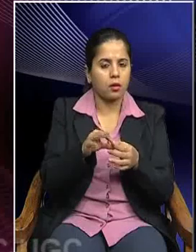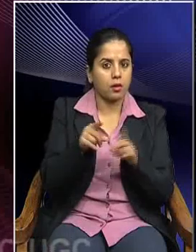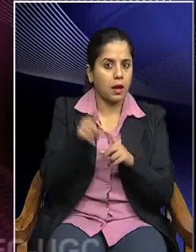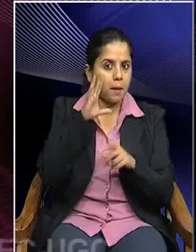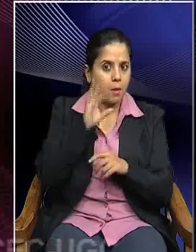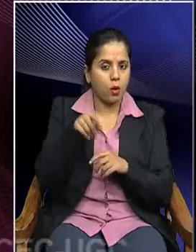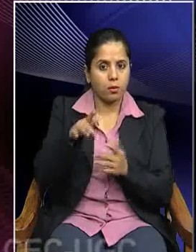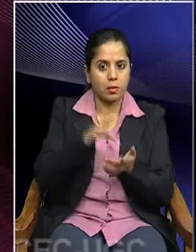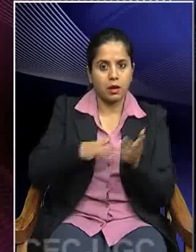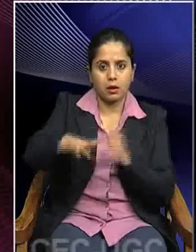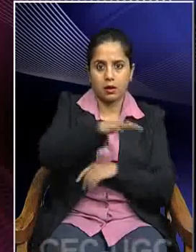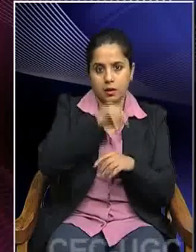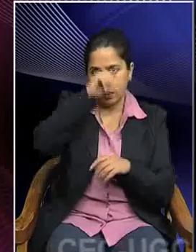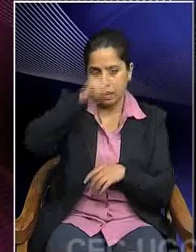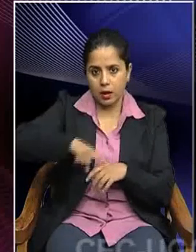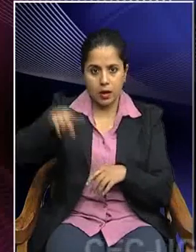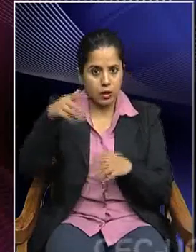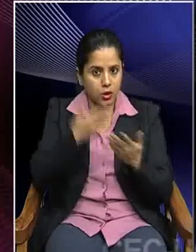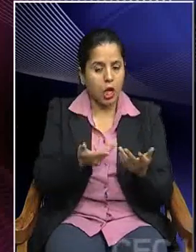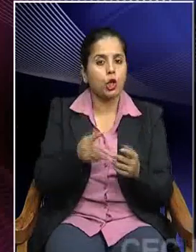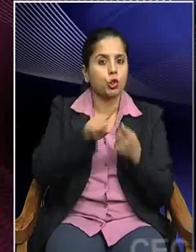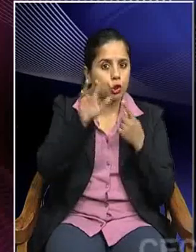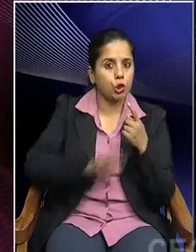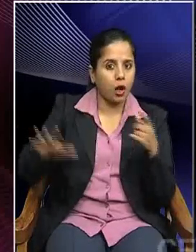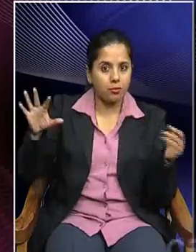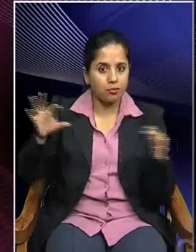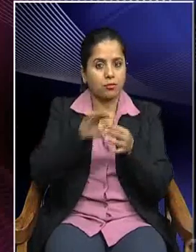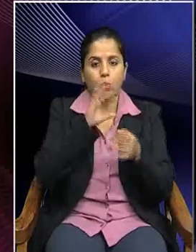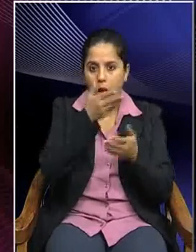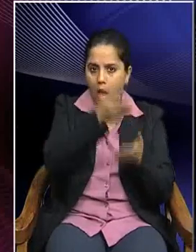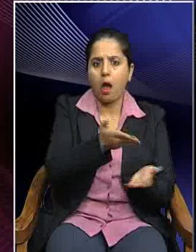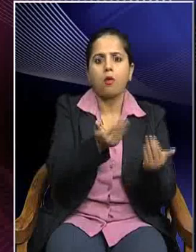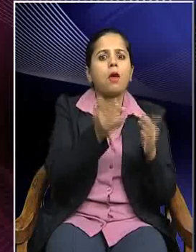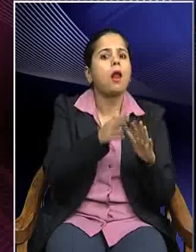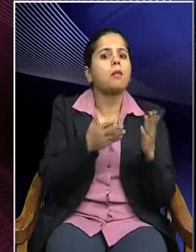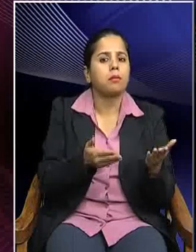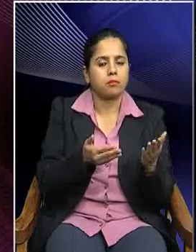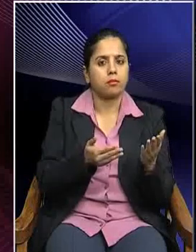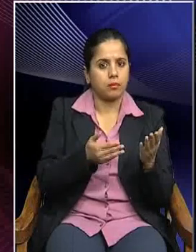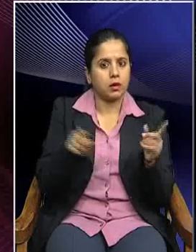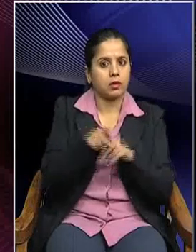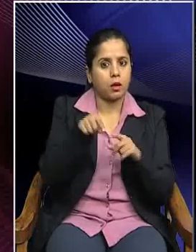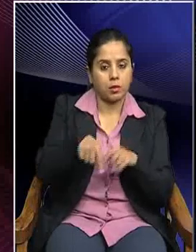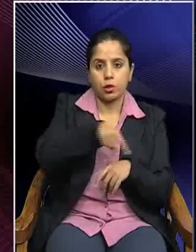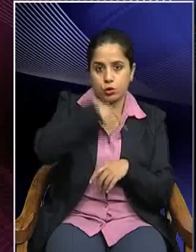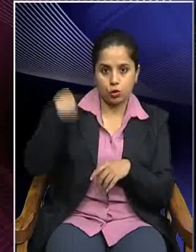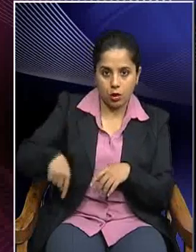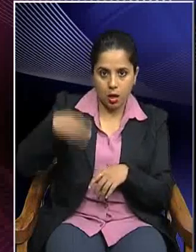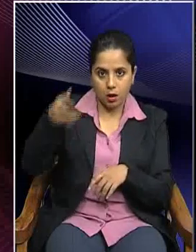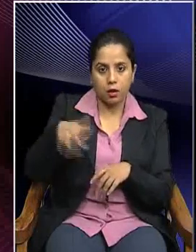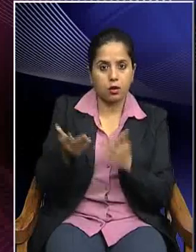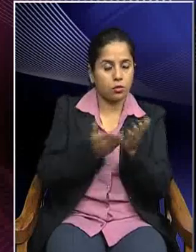important areas, say India with Europe, and also the China